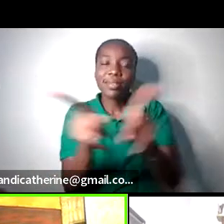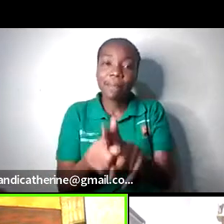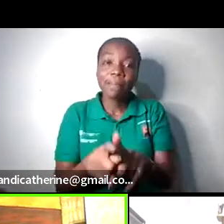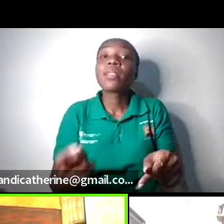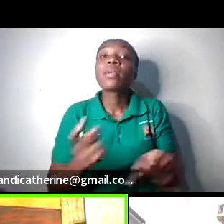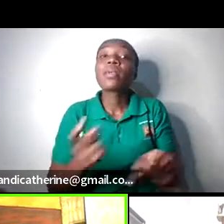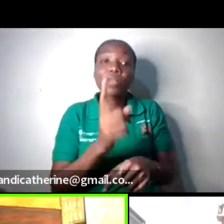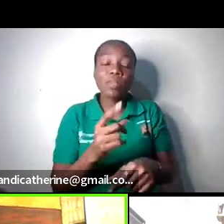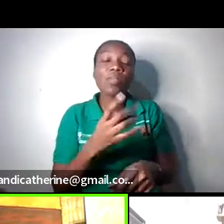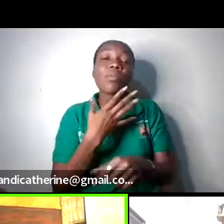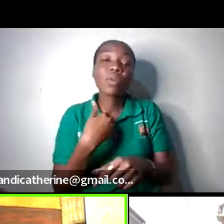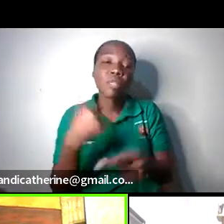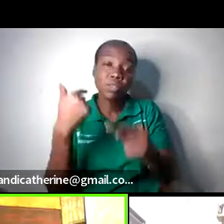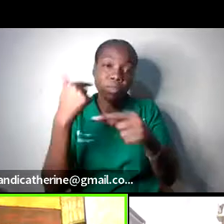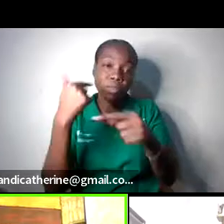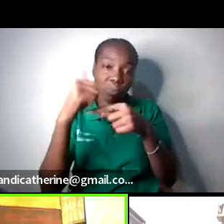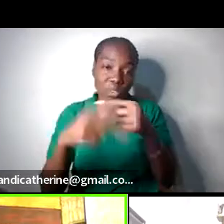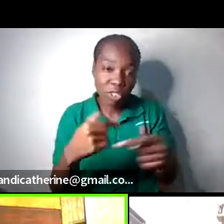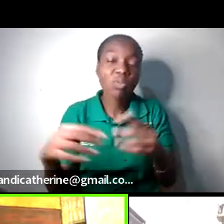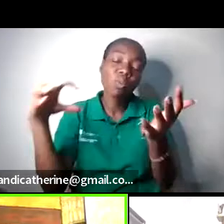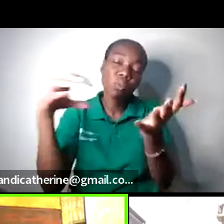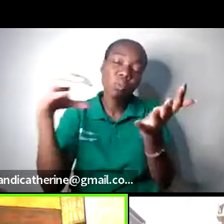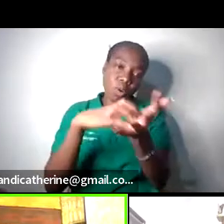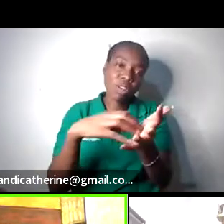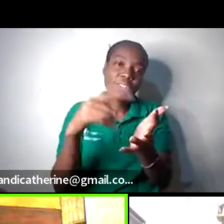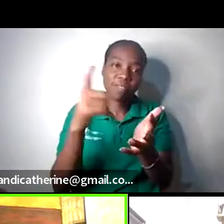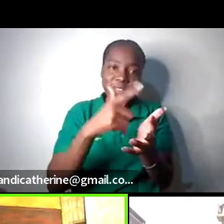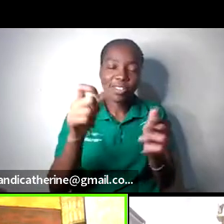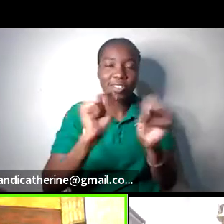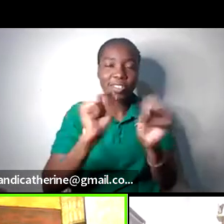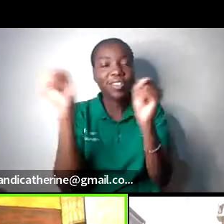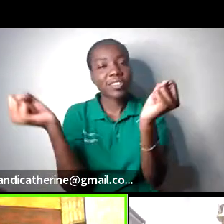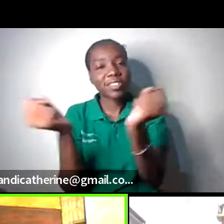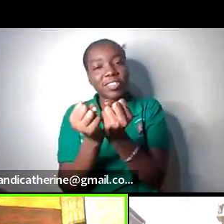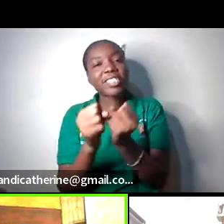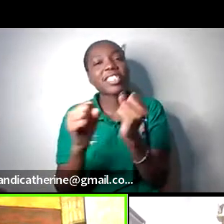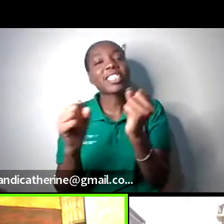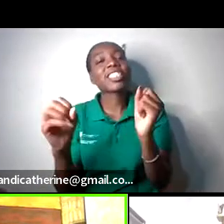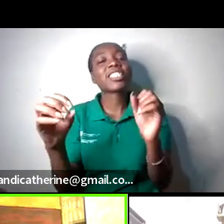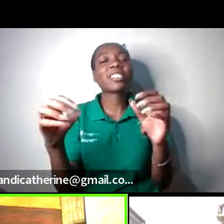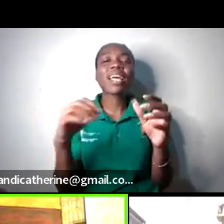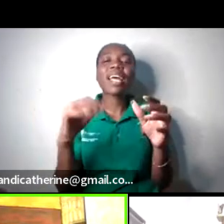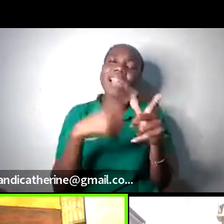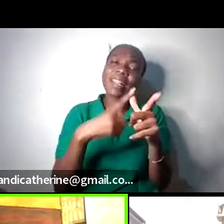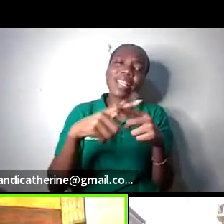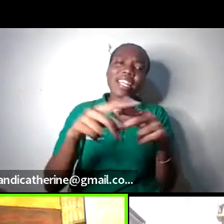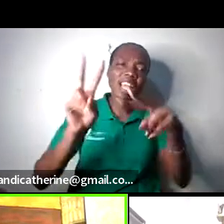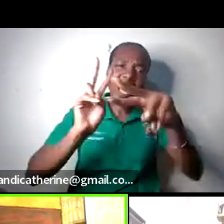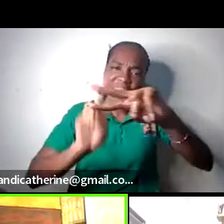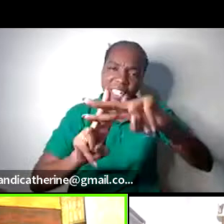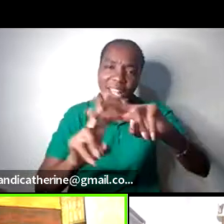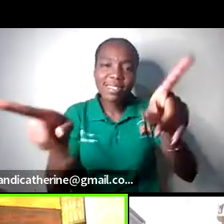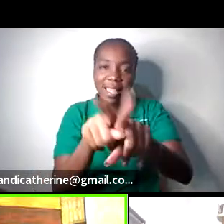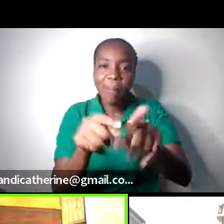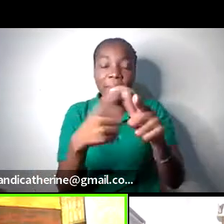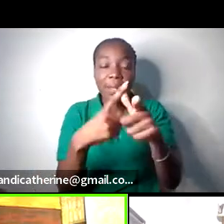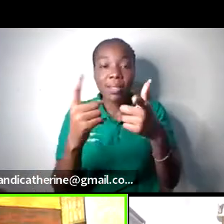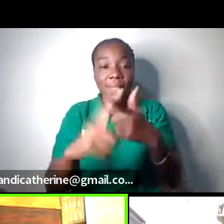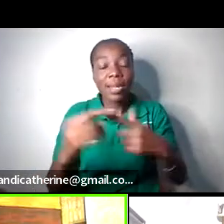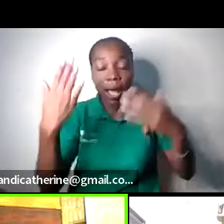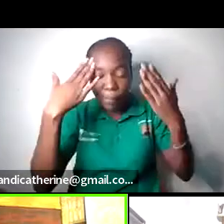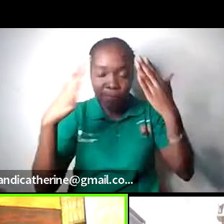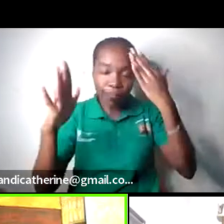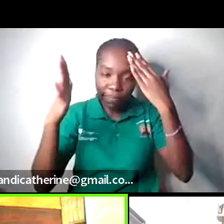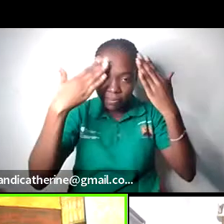posts, videos on our social channels. We've mentioned Festac, just to start raising that awareness about Africa Month.